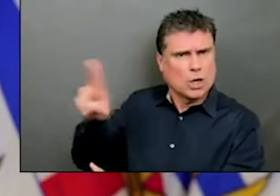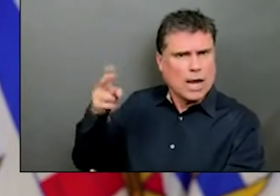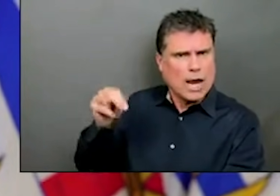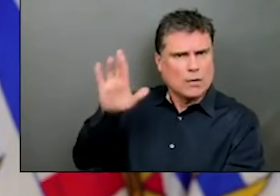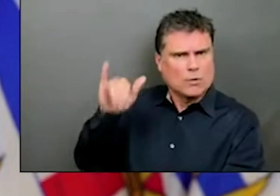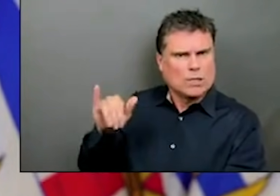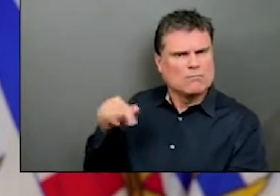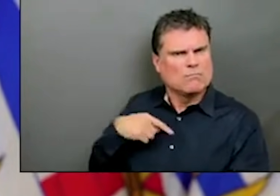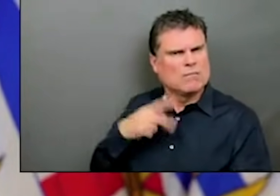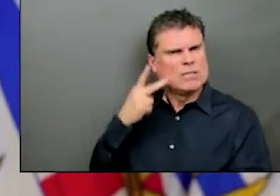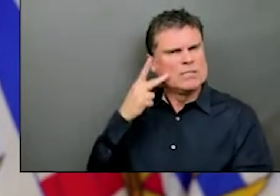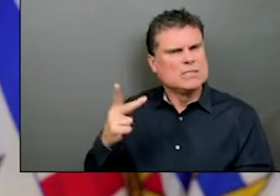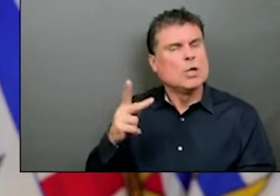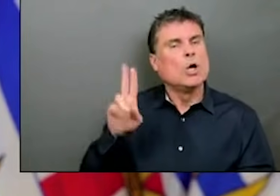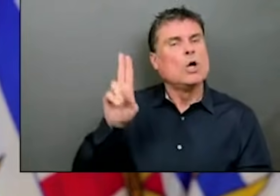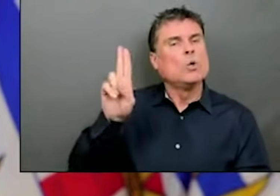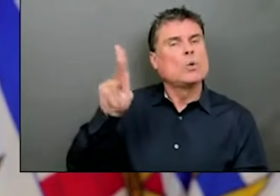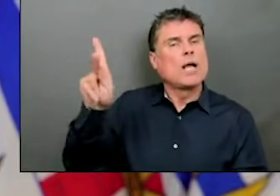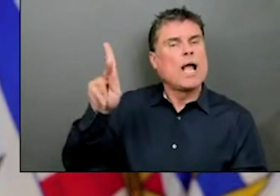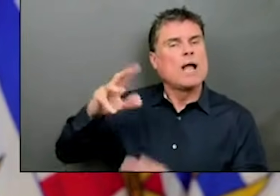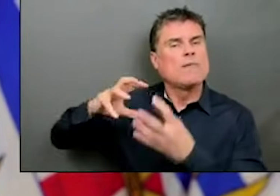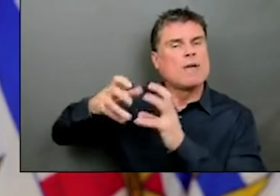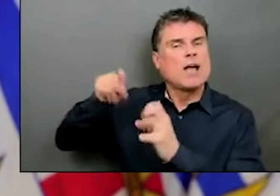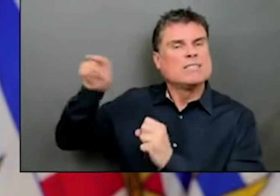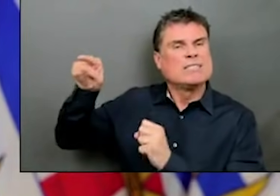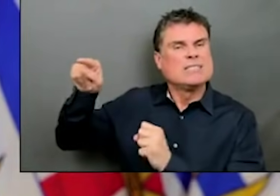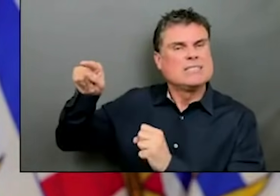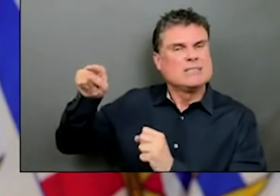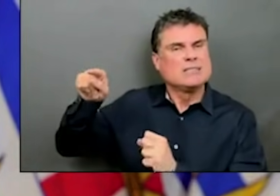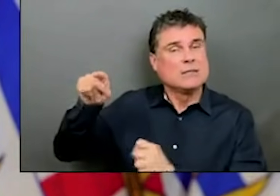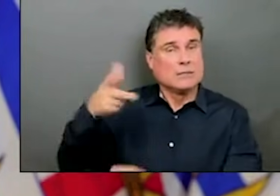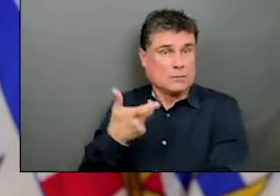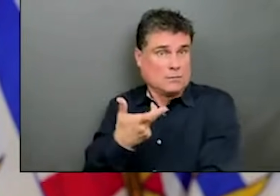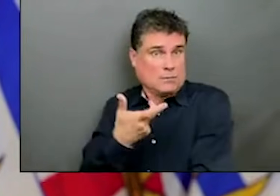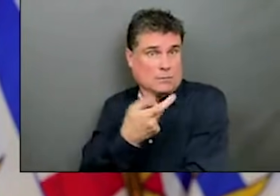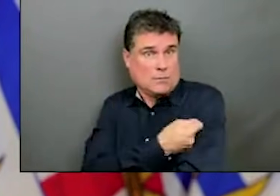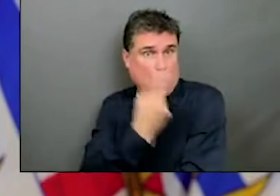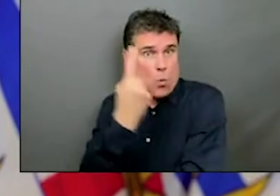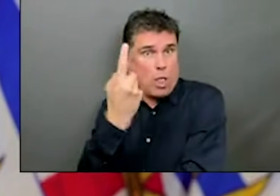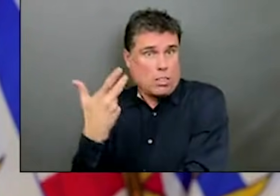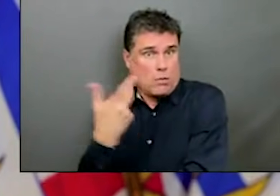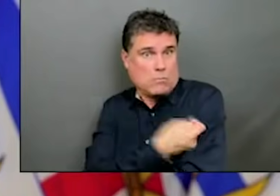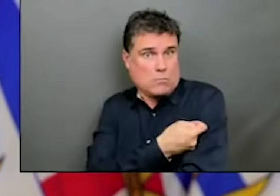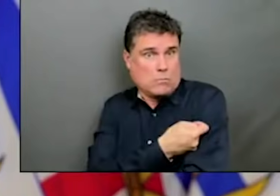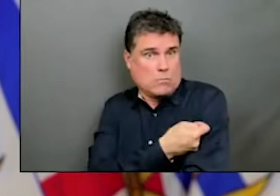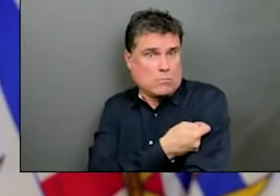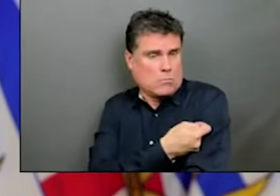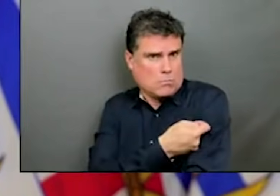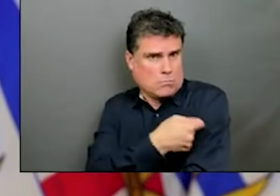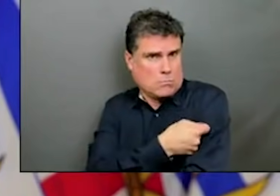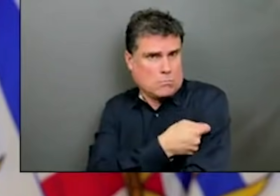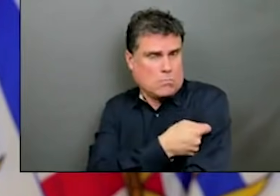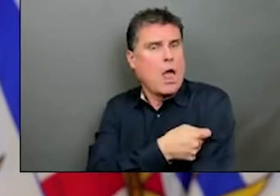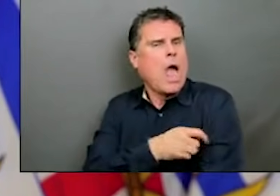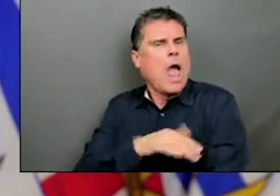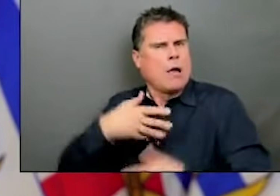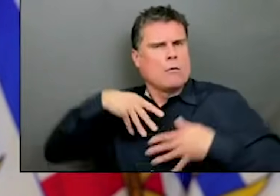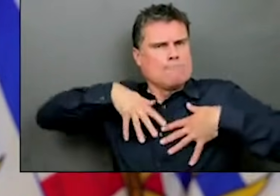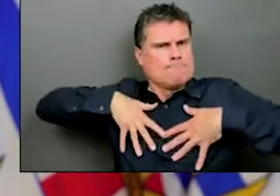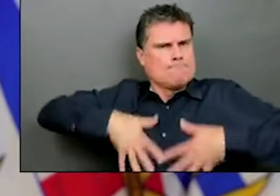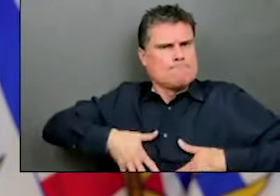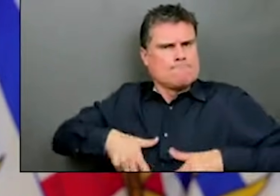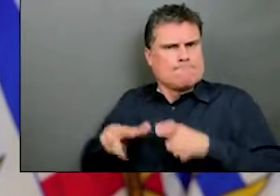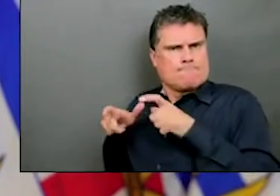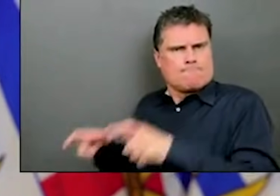UK, where there's some question about the efficacy of one shot or how fast it wanes for people who are clinically vulnerable or older or who